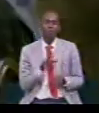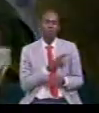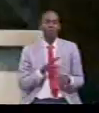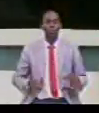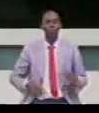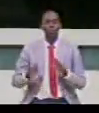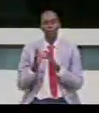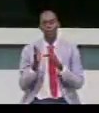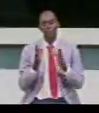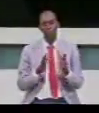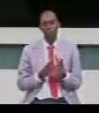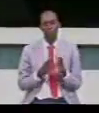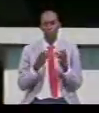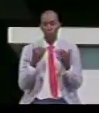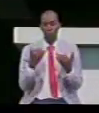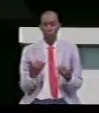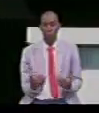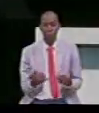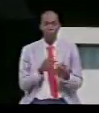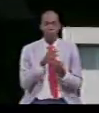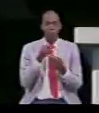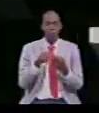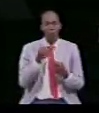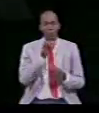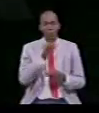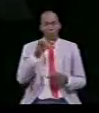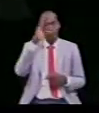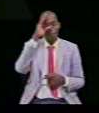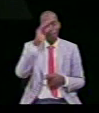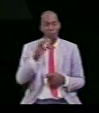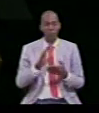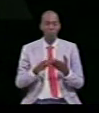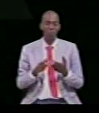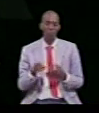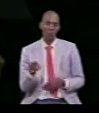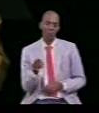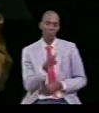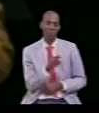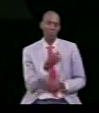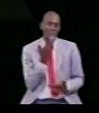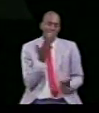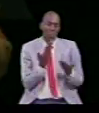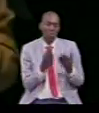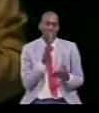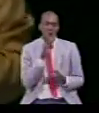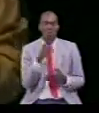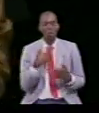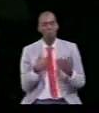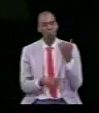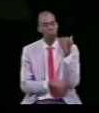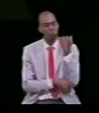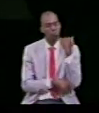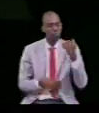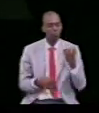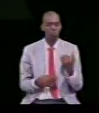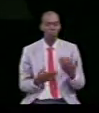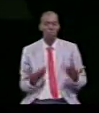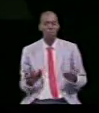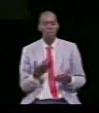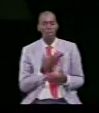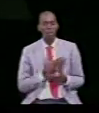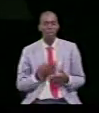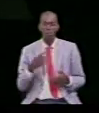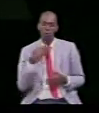Now, when a man forgives you, maybe you are stolen, and you say, I'm